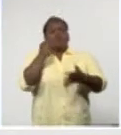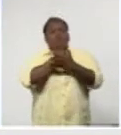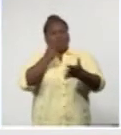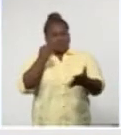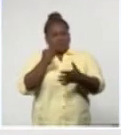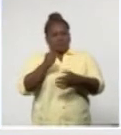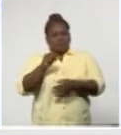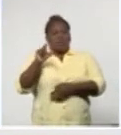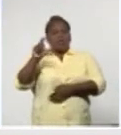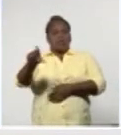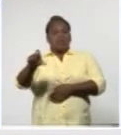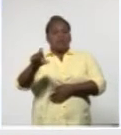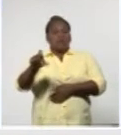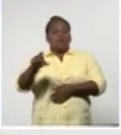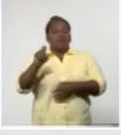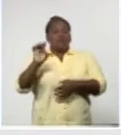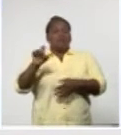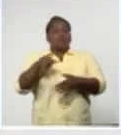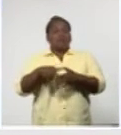same rate of